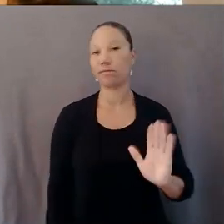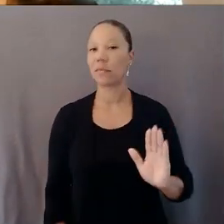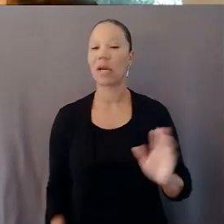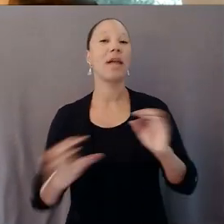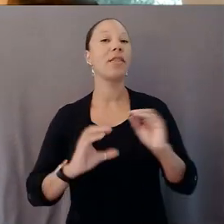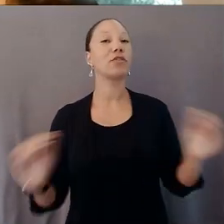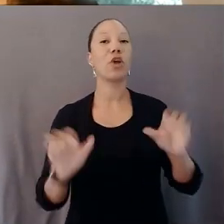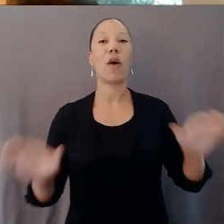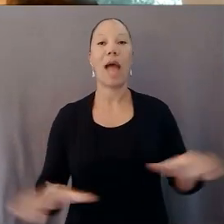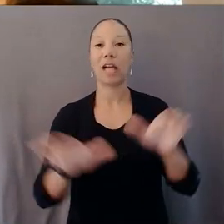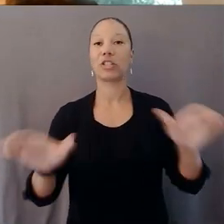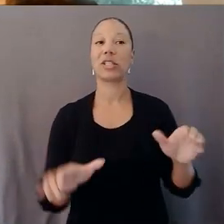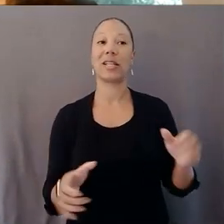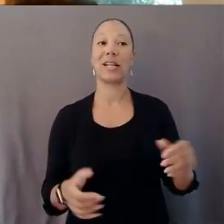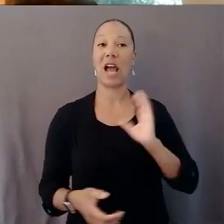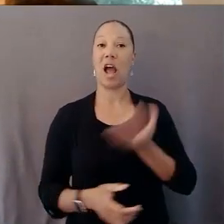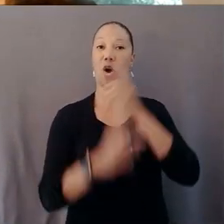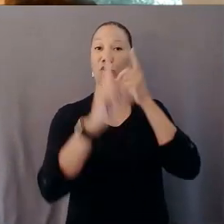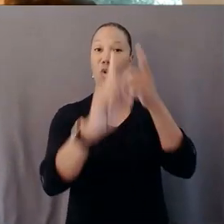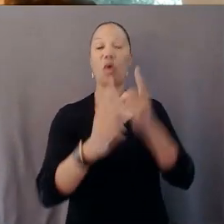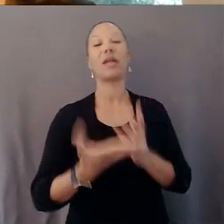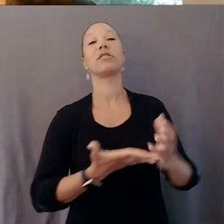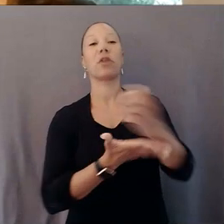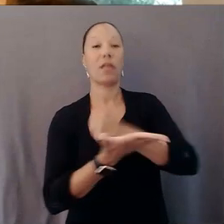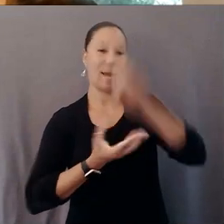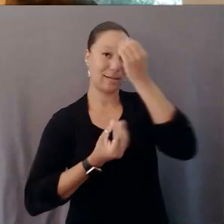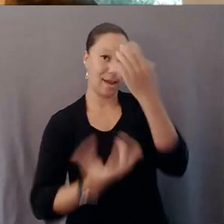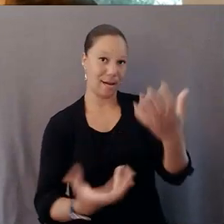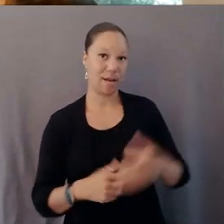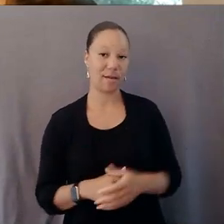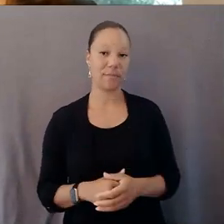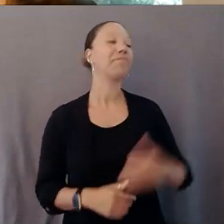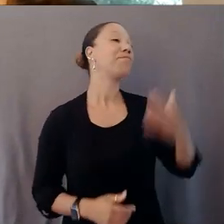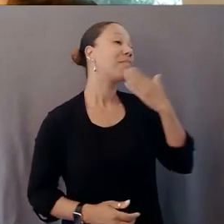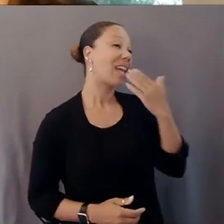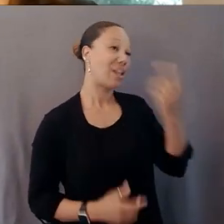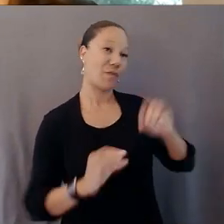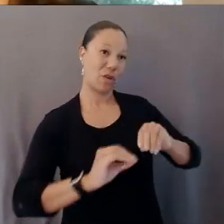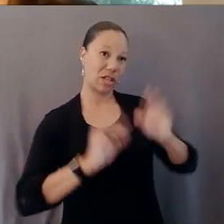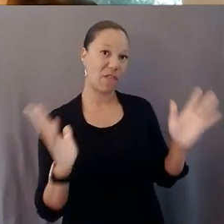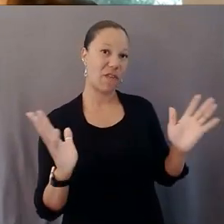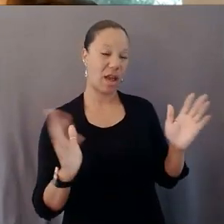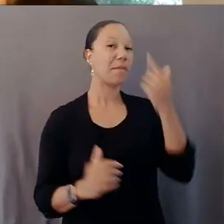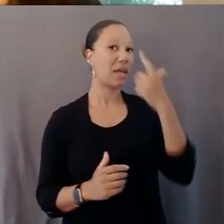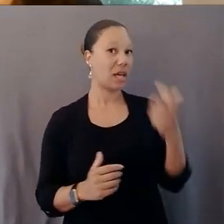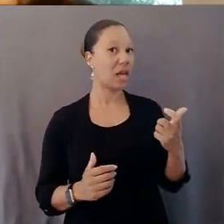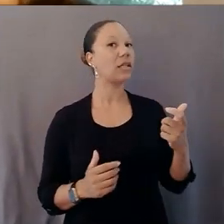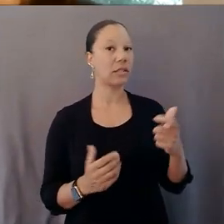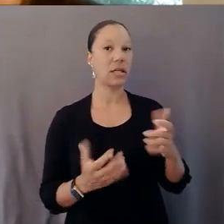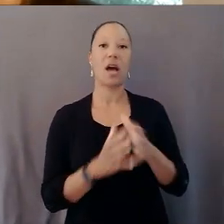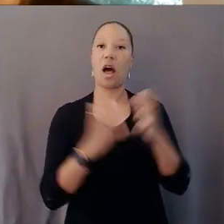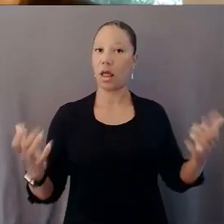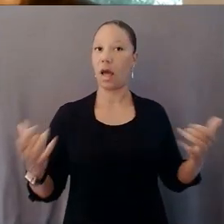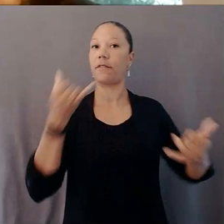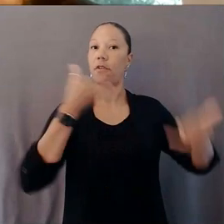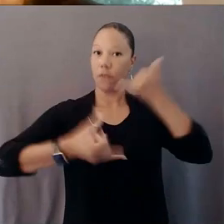It's just data collection at this point. Got it. And thank you for providing those clarifications, because we have been receiving a lot of phone